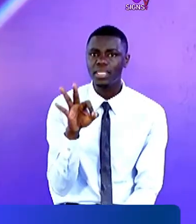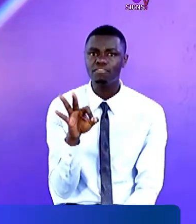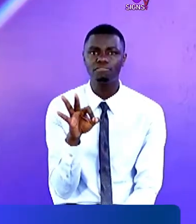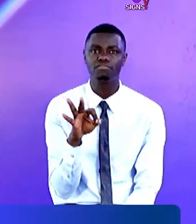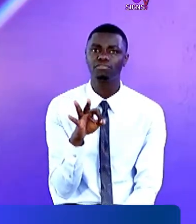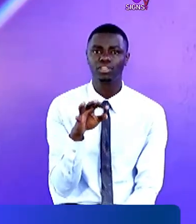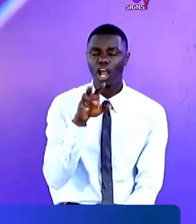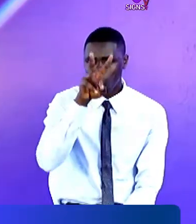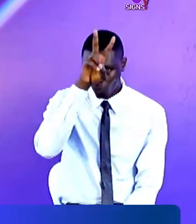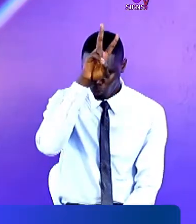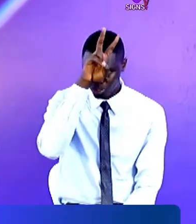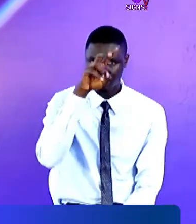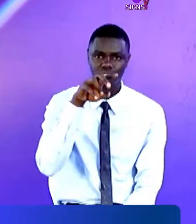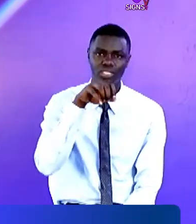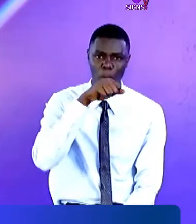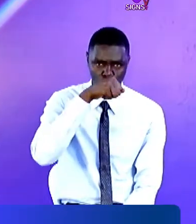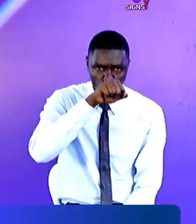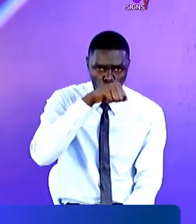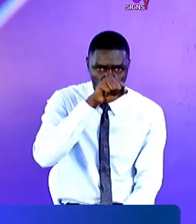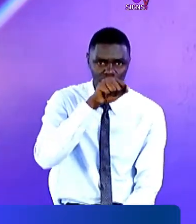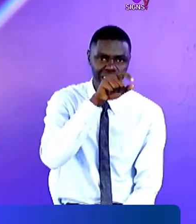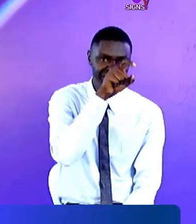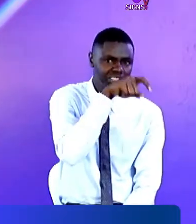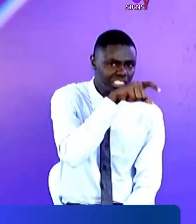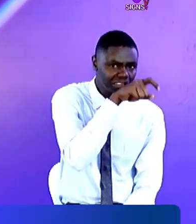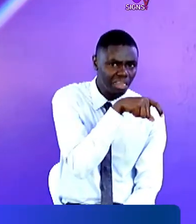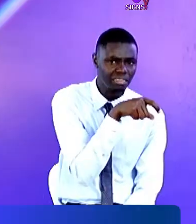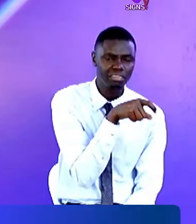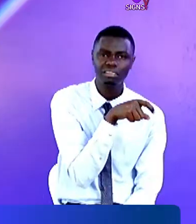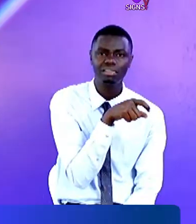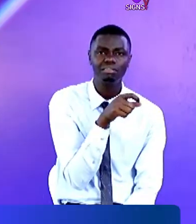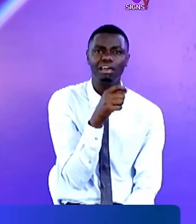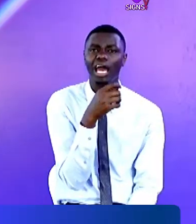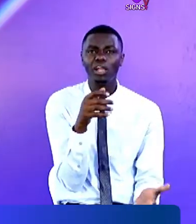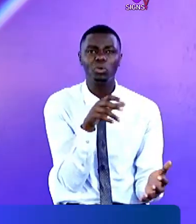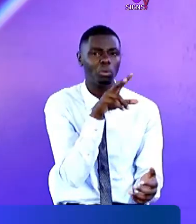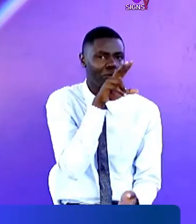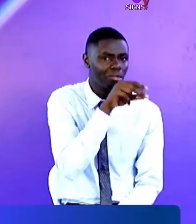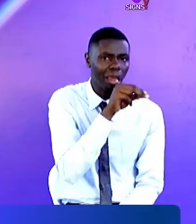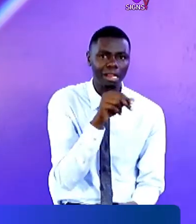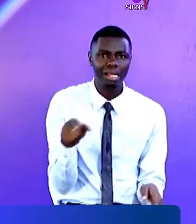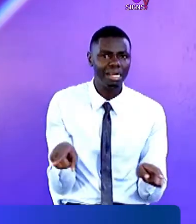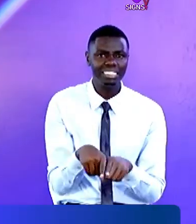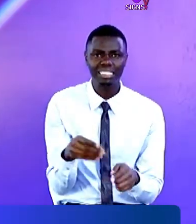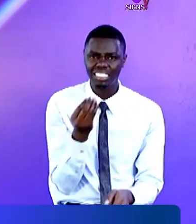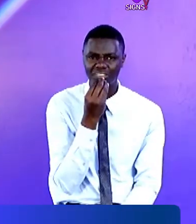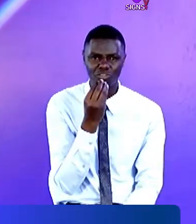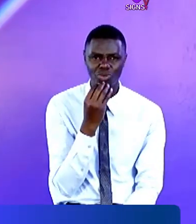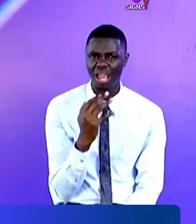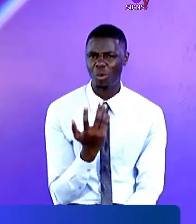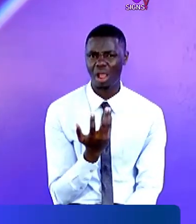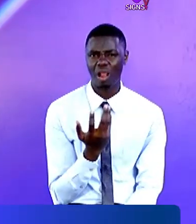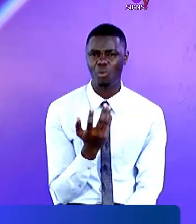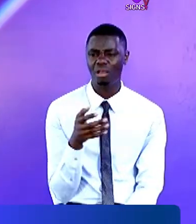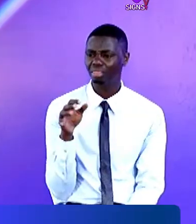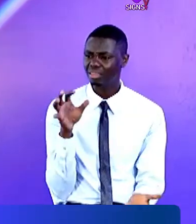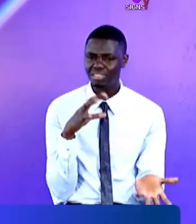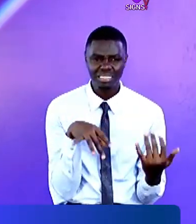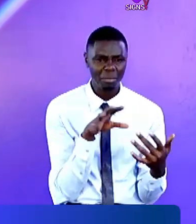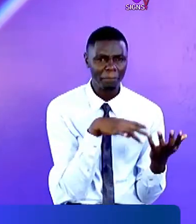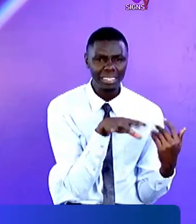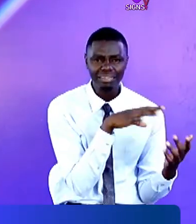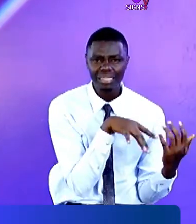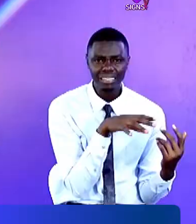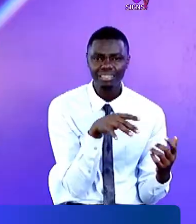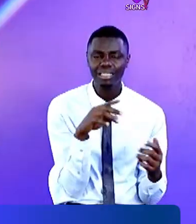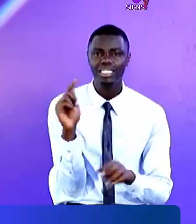then you can eat pork, then you can eat chicken, then you can eat, I don't know, duck in the same meal. This mixing grill in Kenya